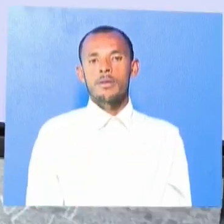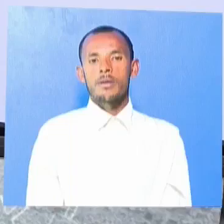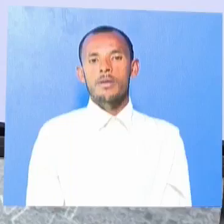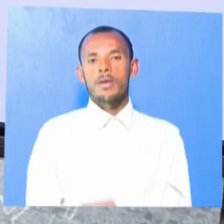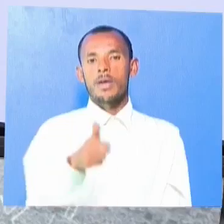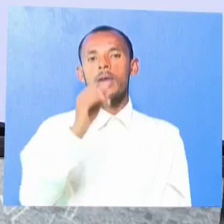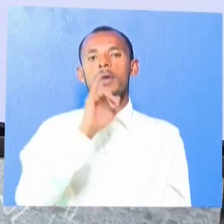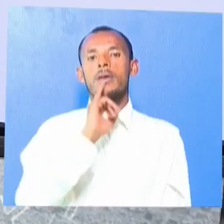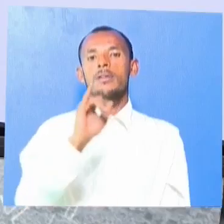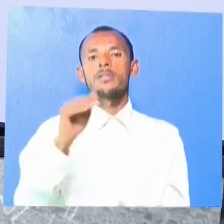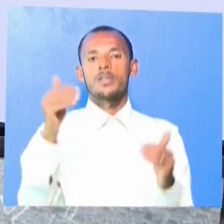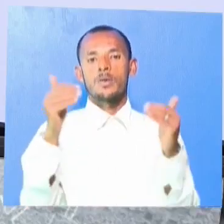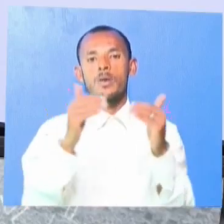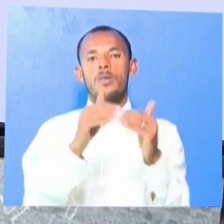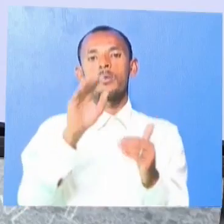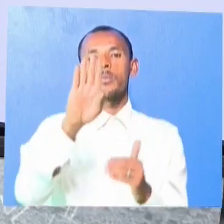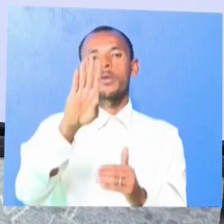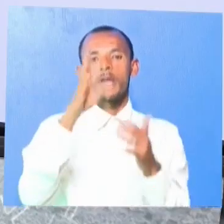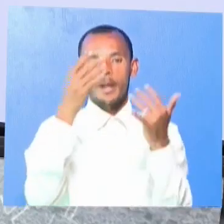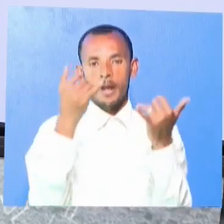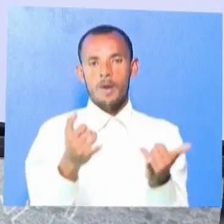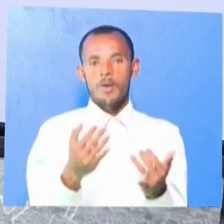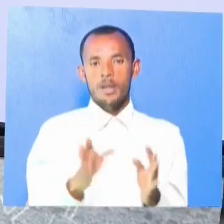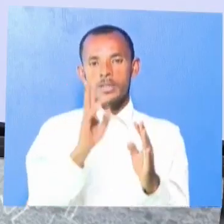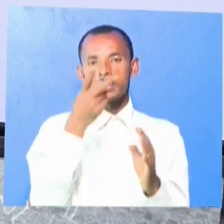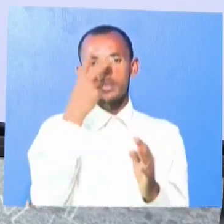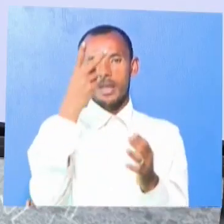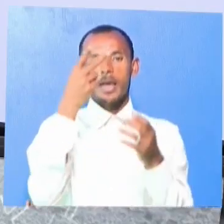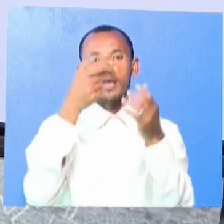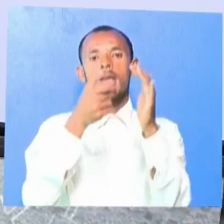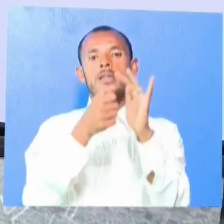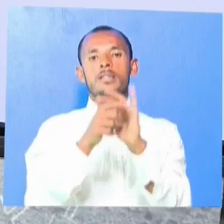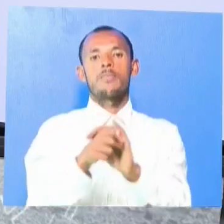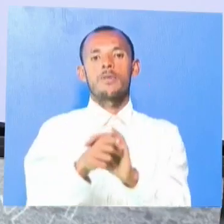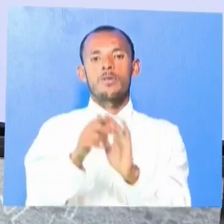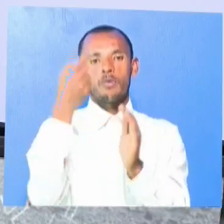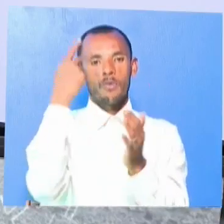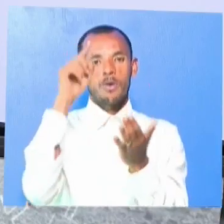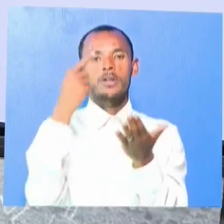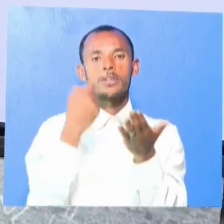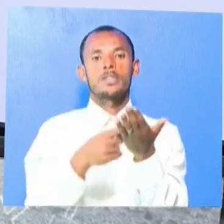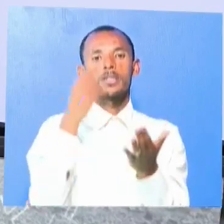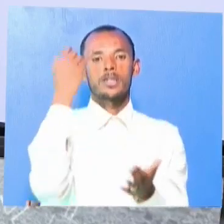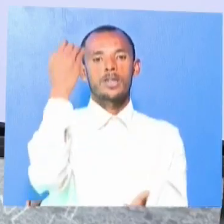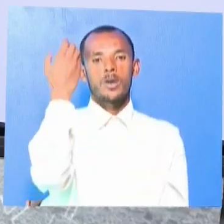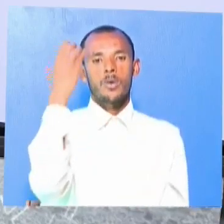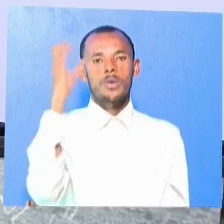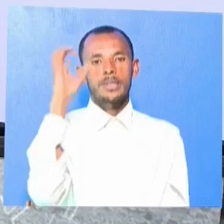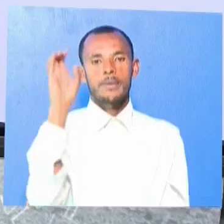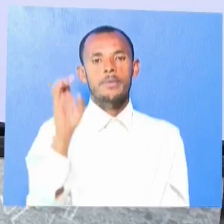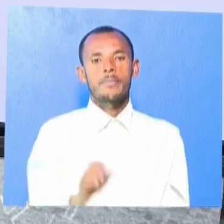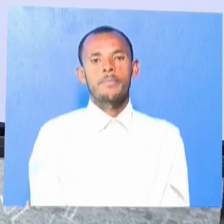B. Now, let's see examples for this concept.